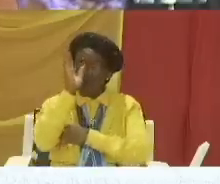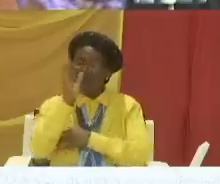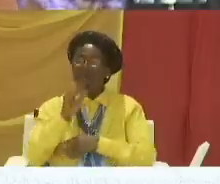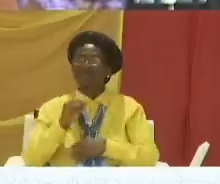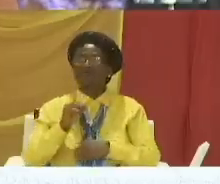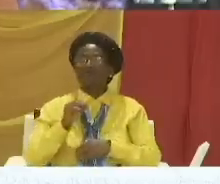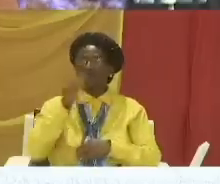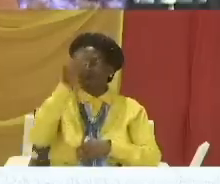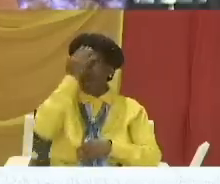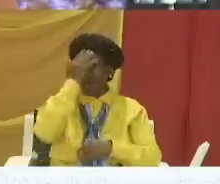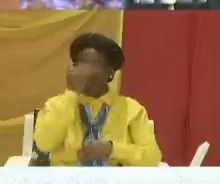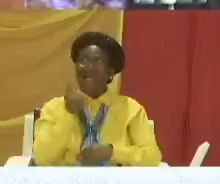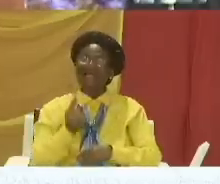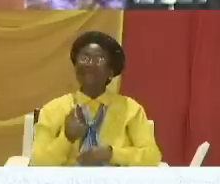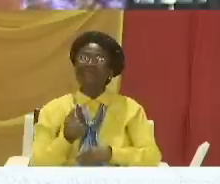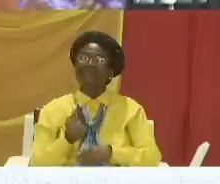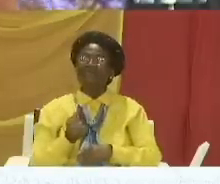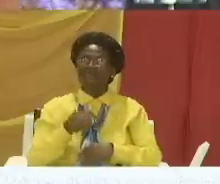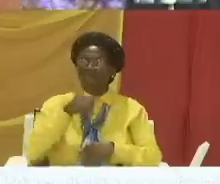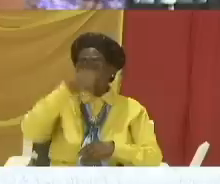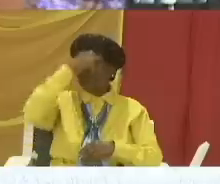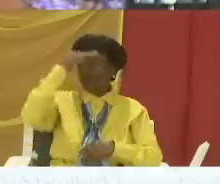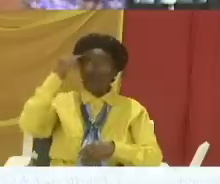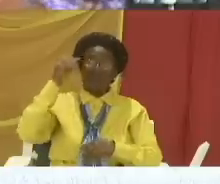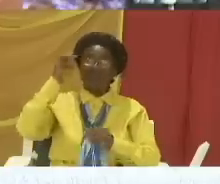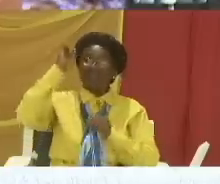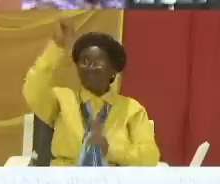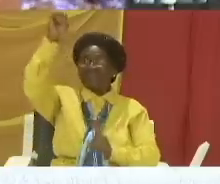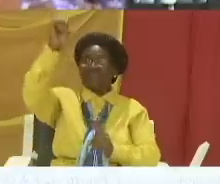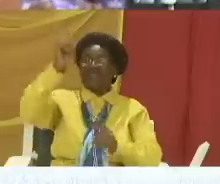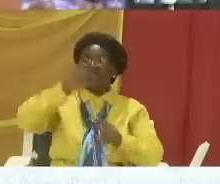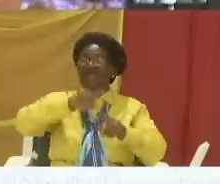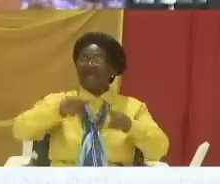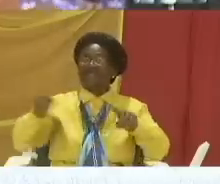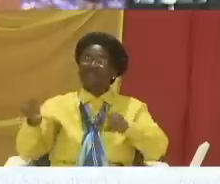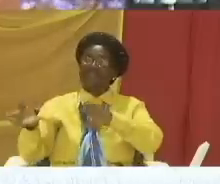Why? Because he can't die.